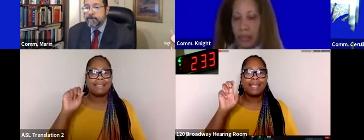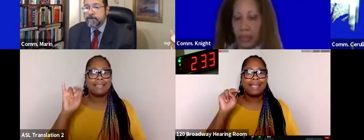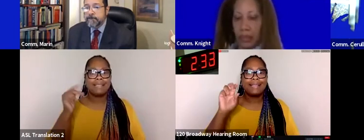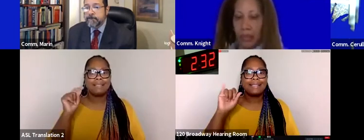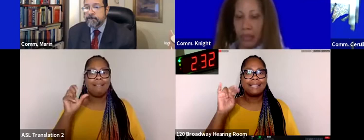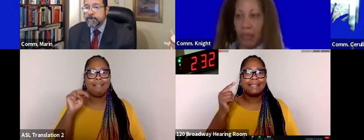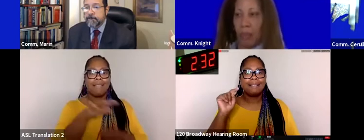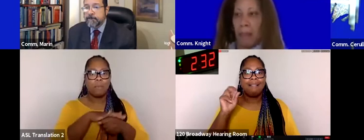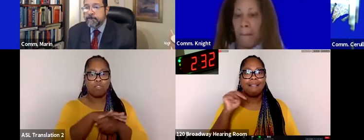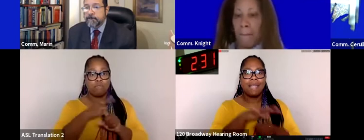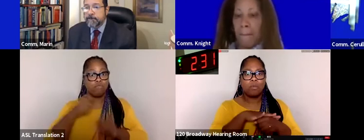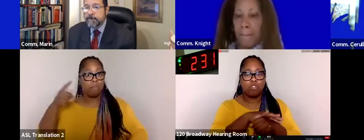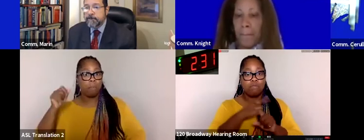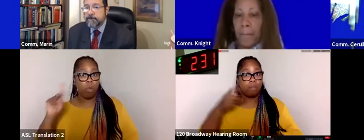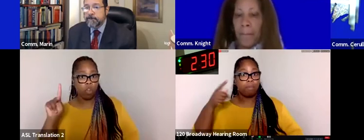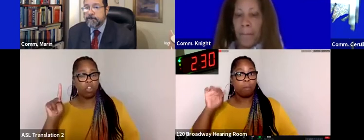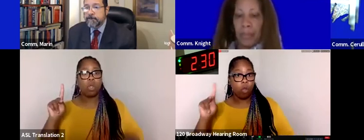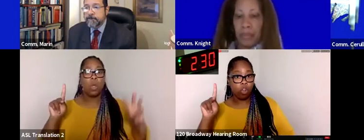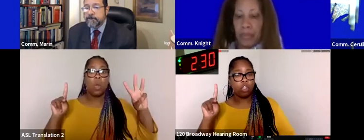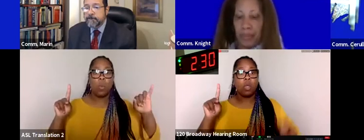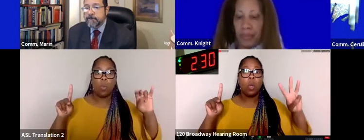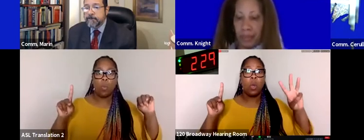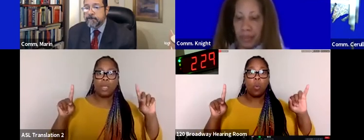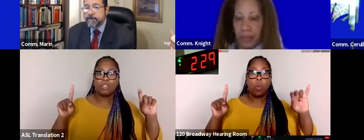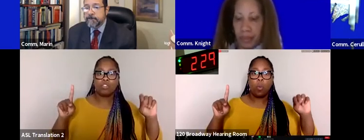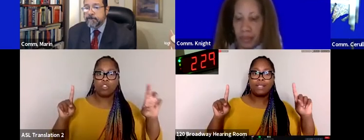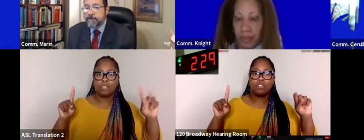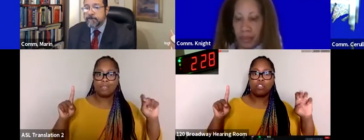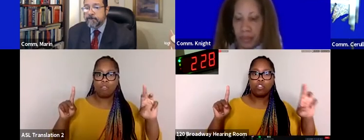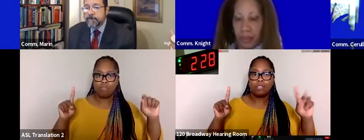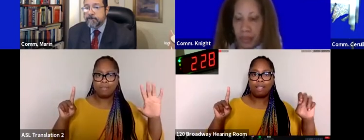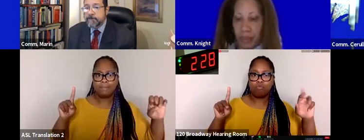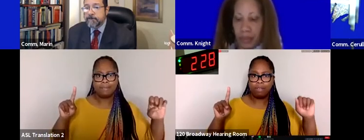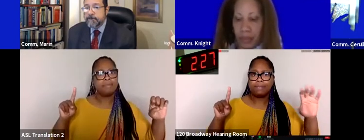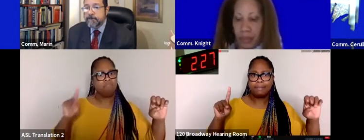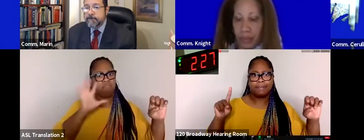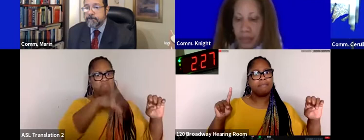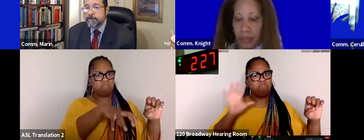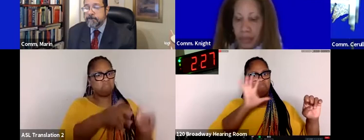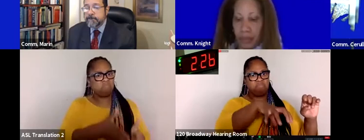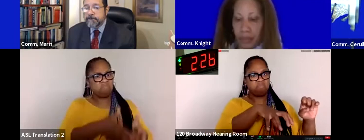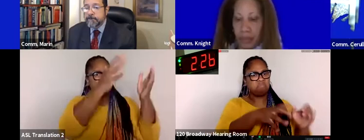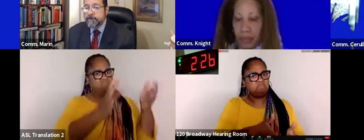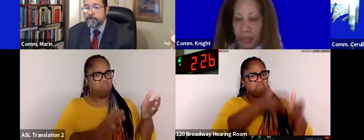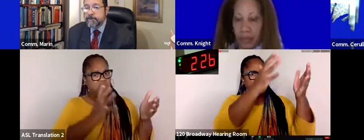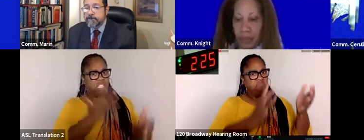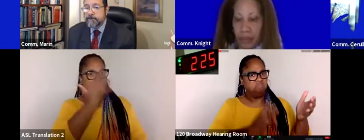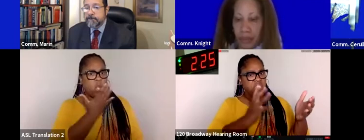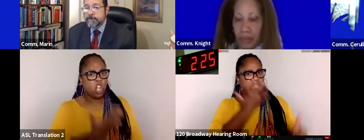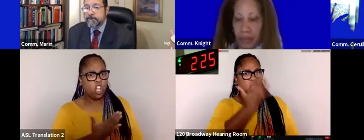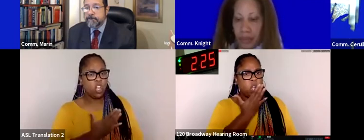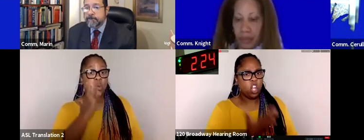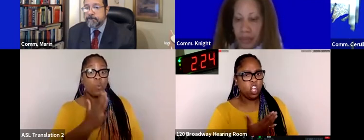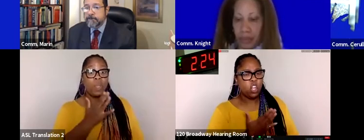from the park and Windsor Terrace. The proposed building is classy, it's good looking, and will help hide